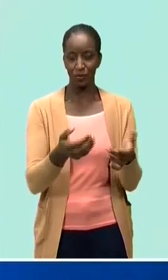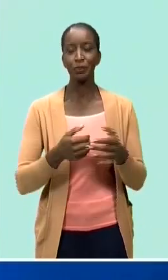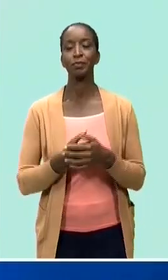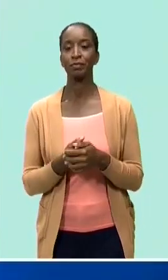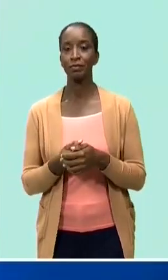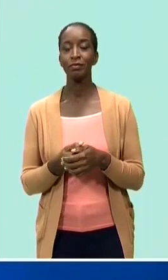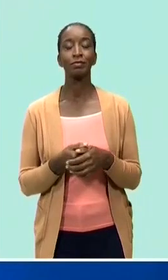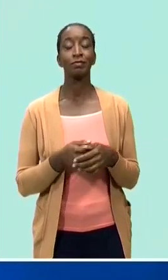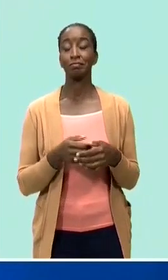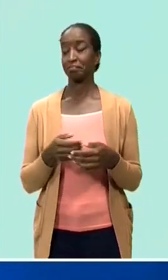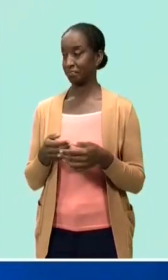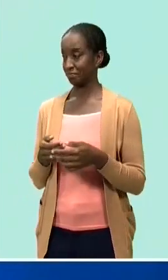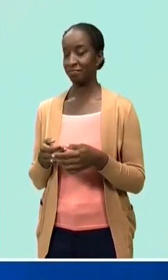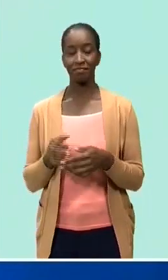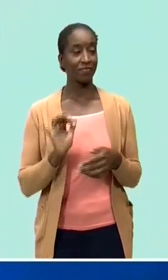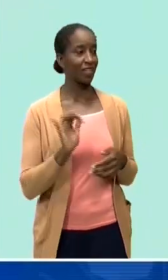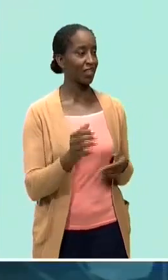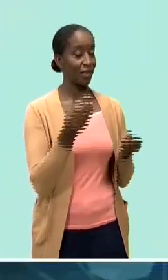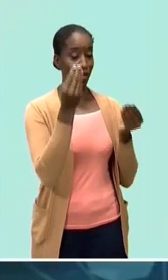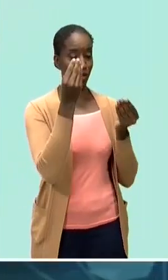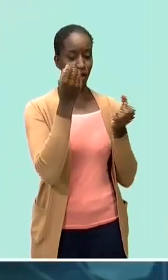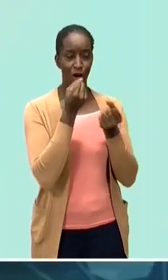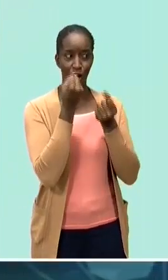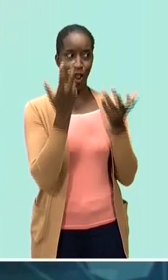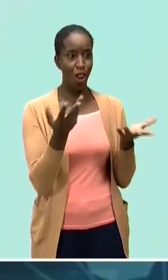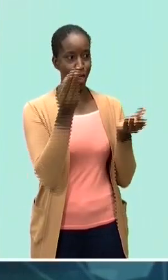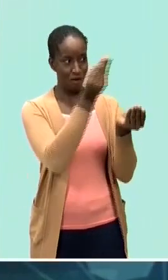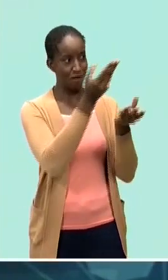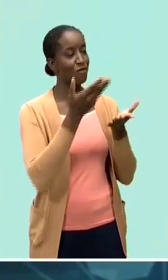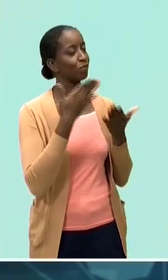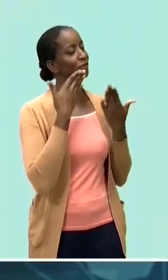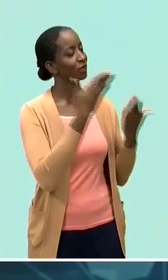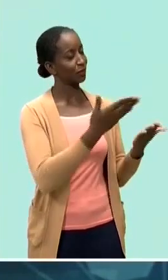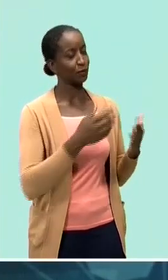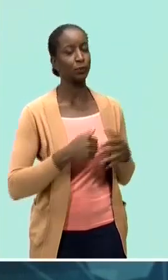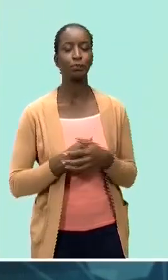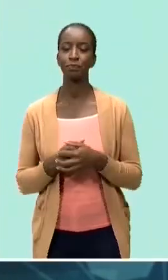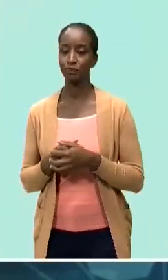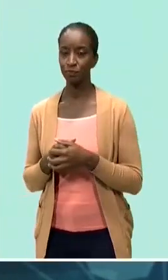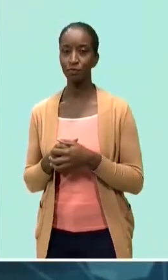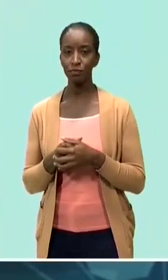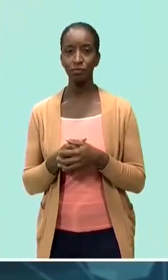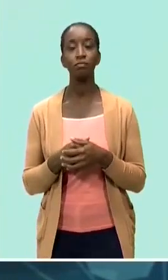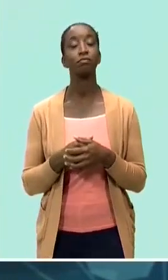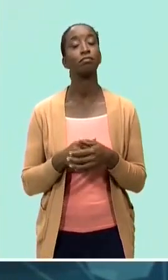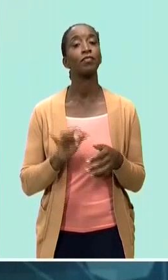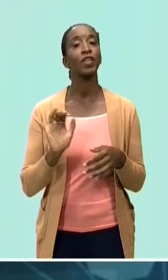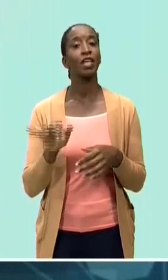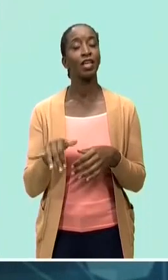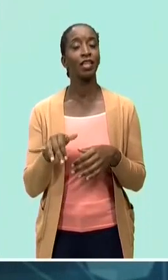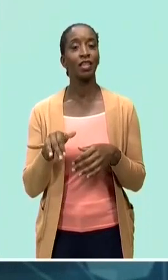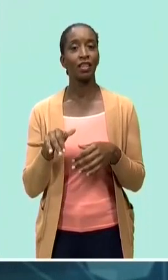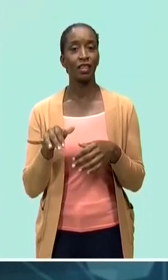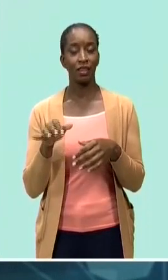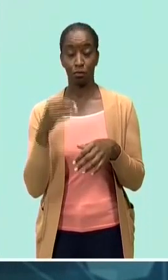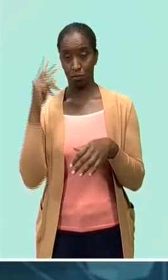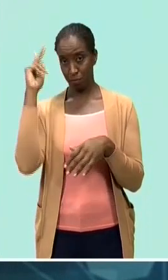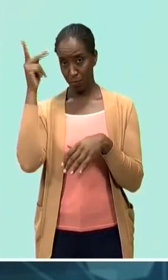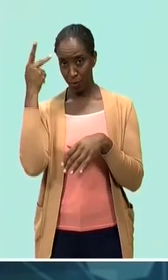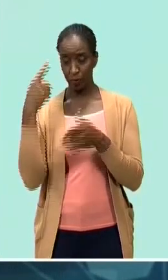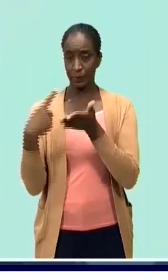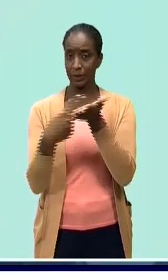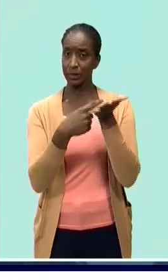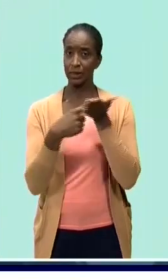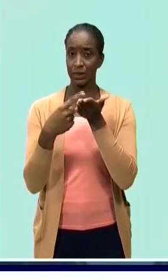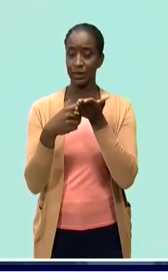of information, Ryan. Thank you so much, as always. In news now from the Upper House, when the Data Protection Bill is made into law, Barbadians will be afforded the